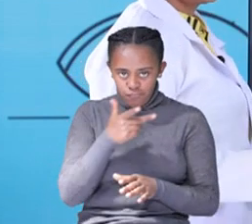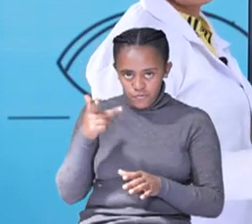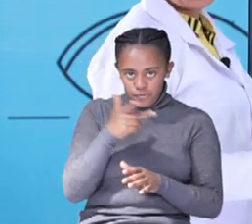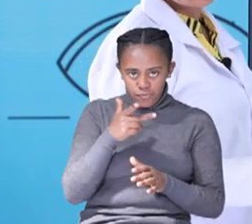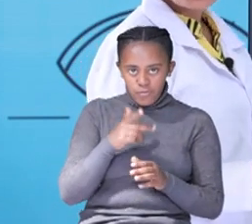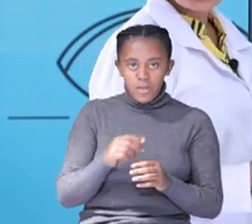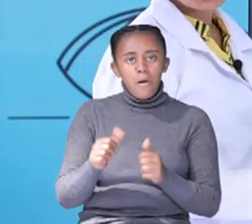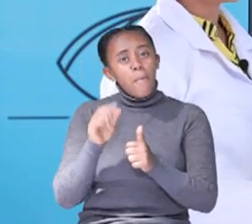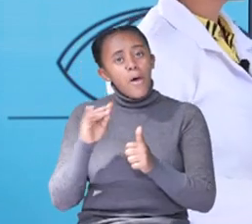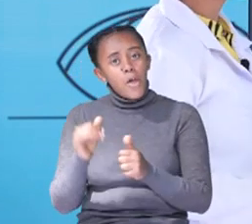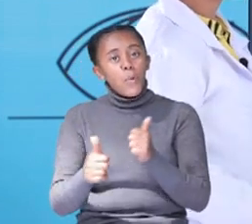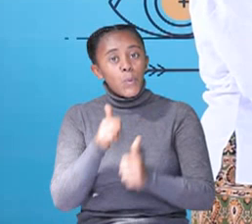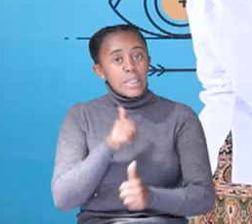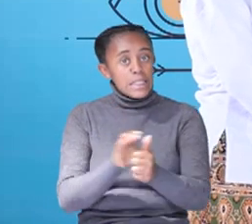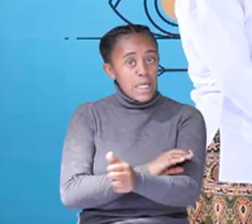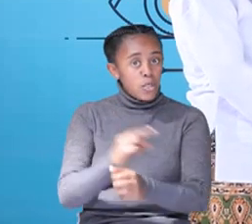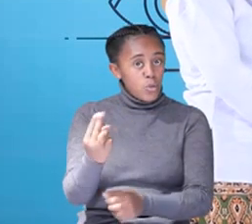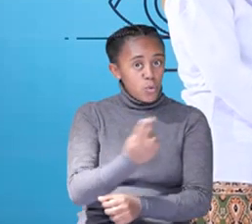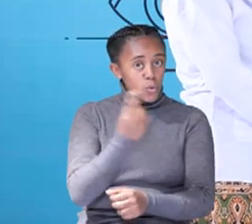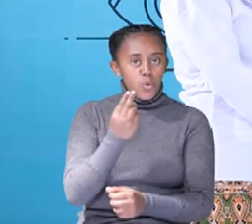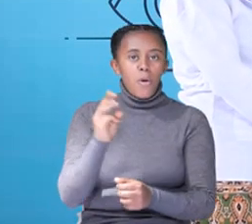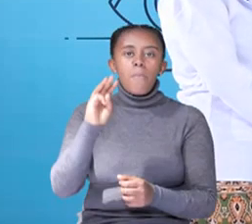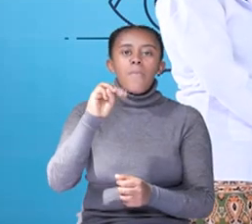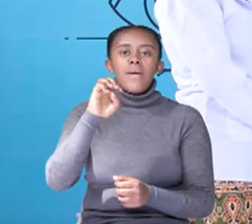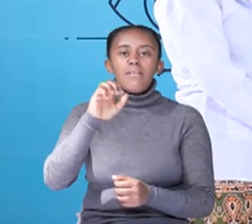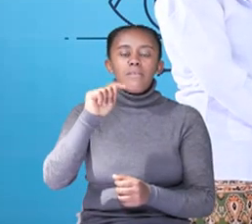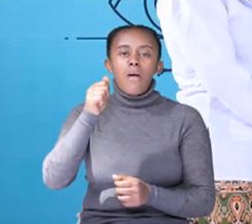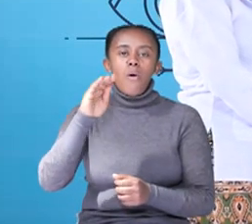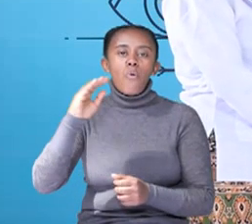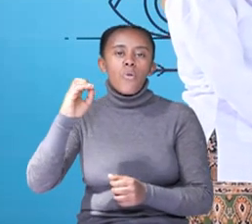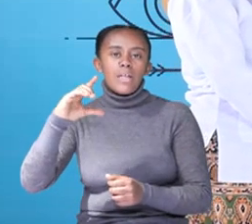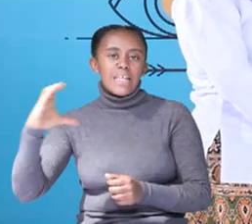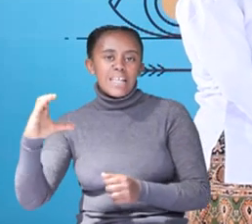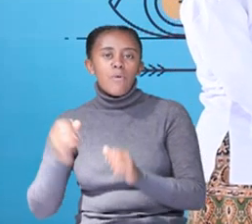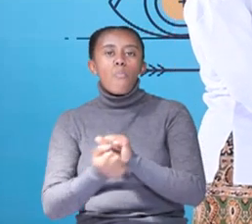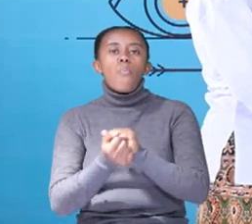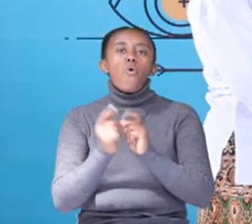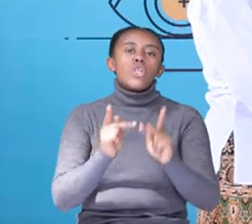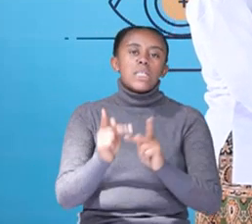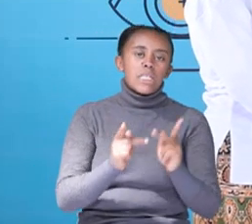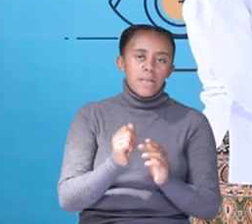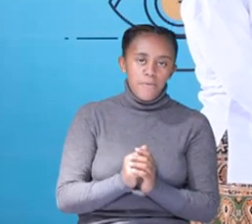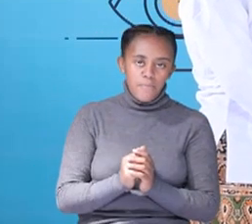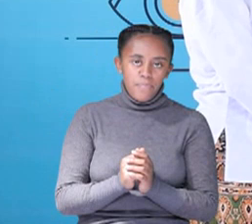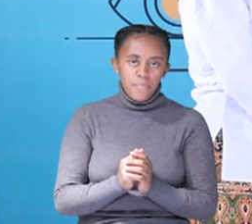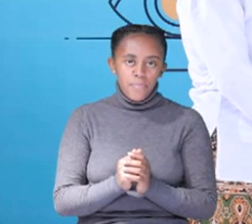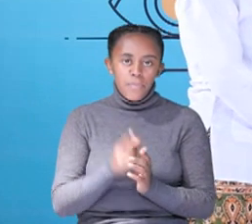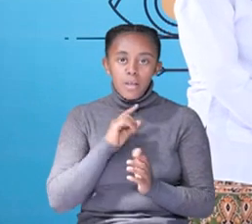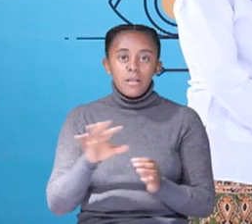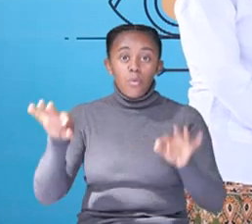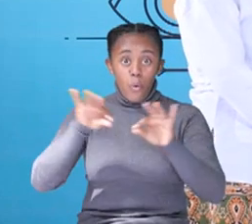molecules by which cells use for metabolic process. Name 2 processes that require energy